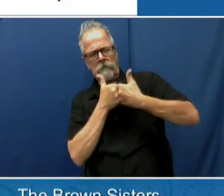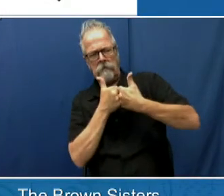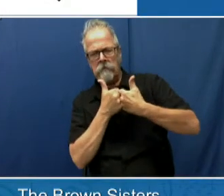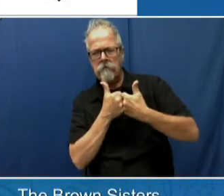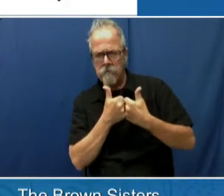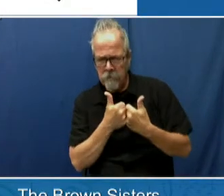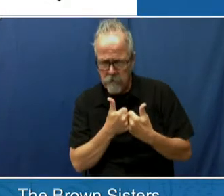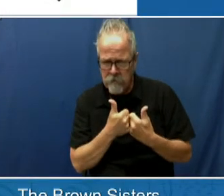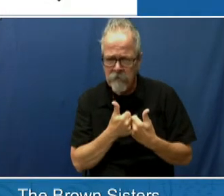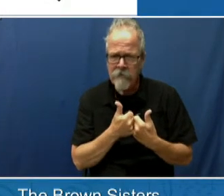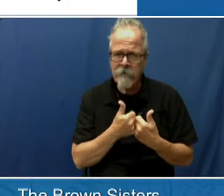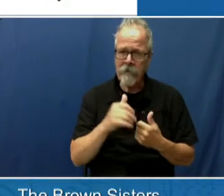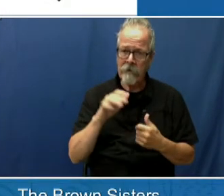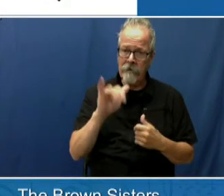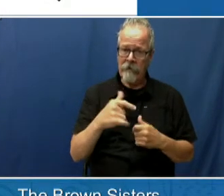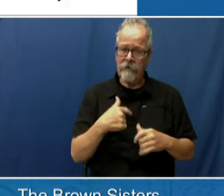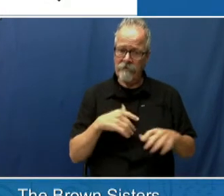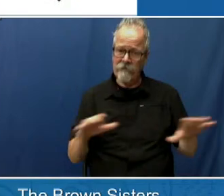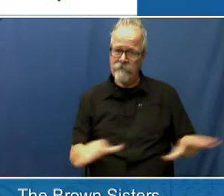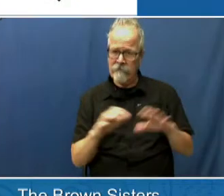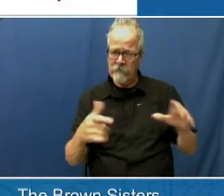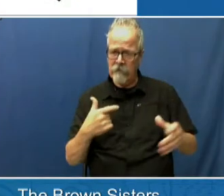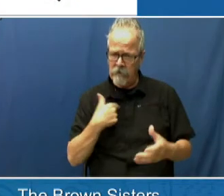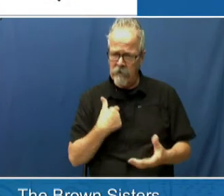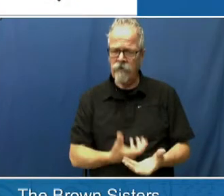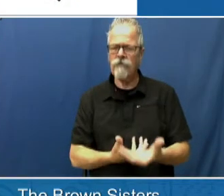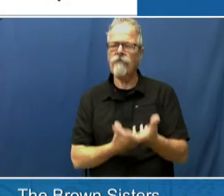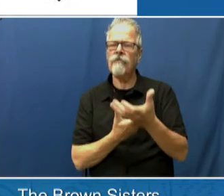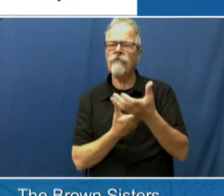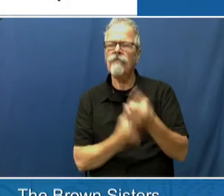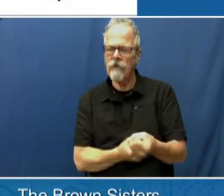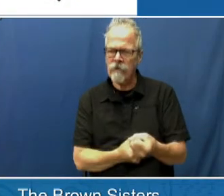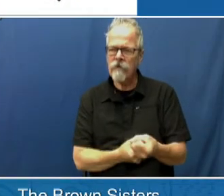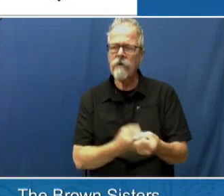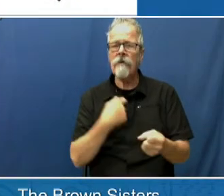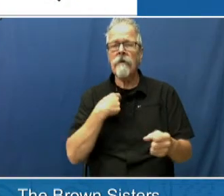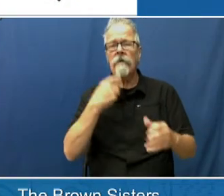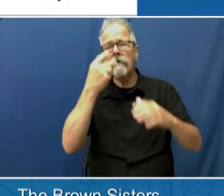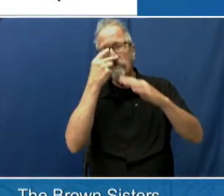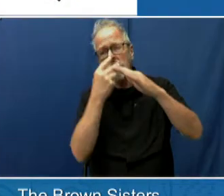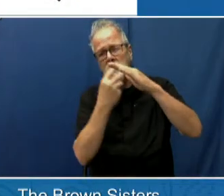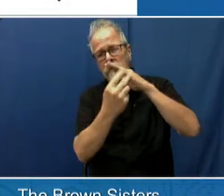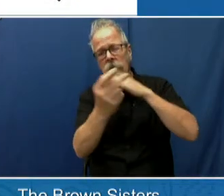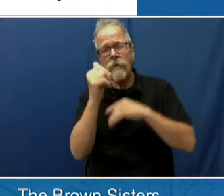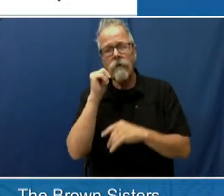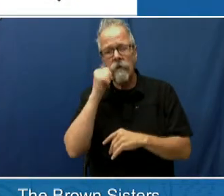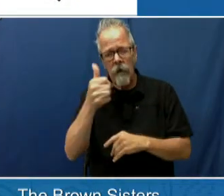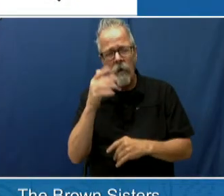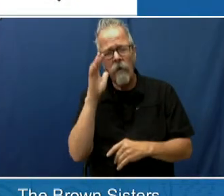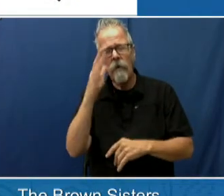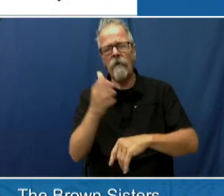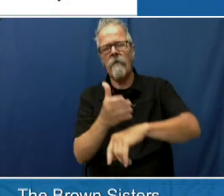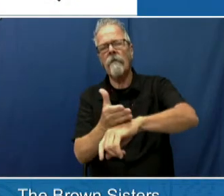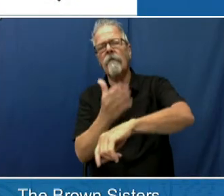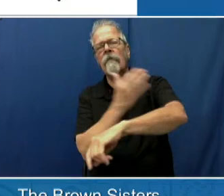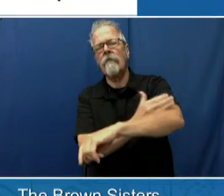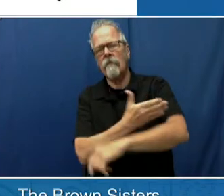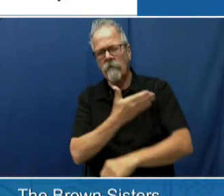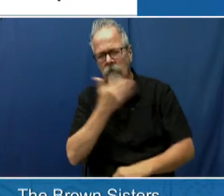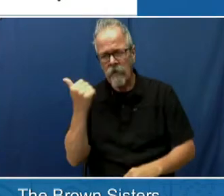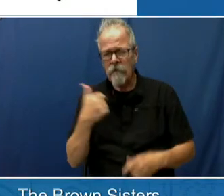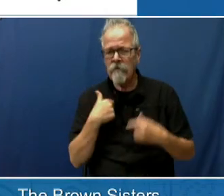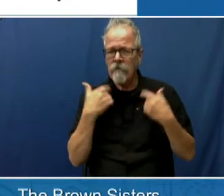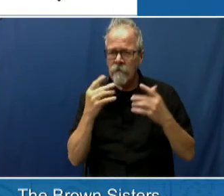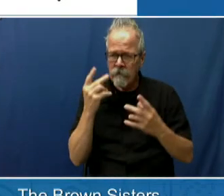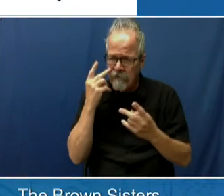I'm confident sow the seeds of a better tomorrow. These are the values and the actions to aspire to